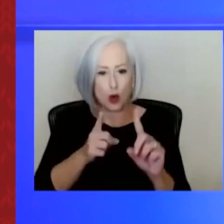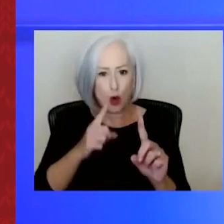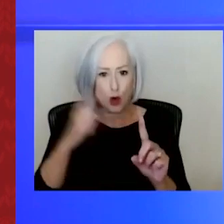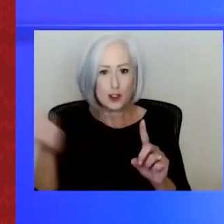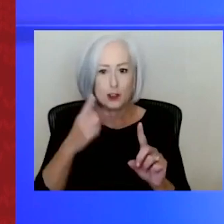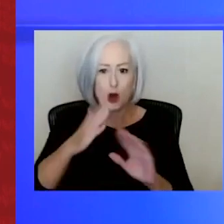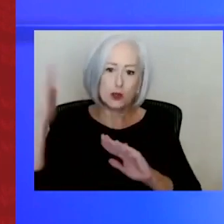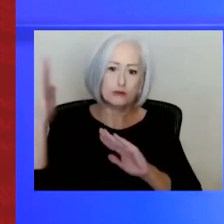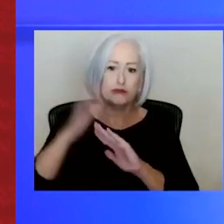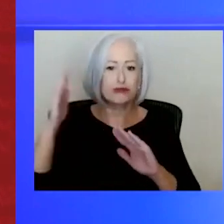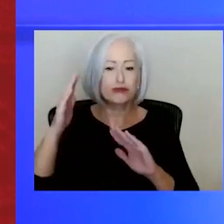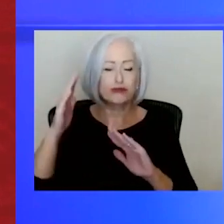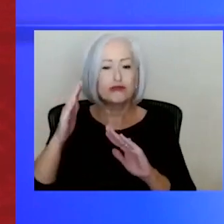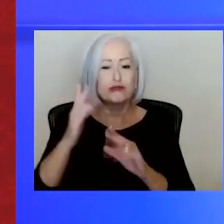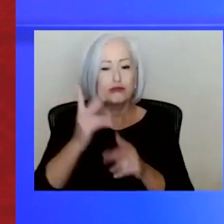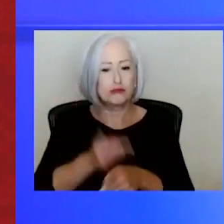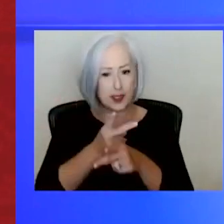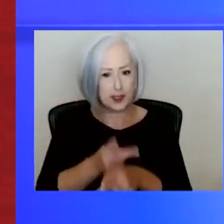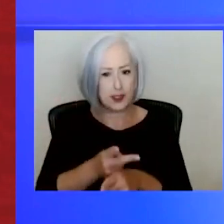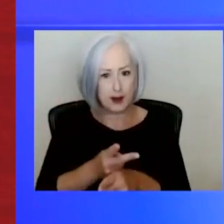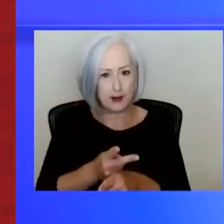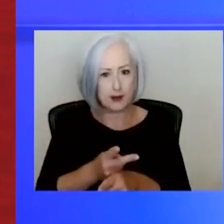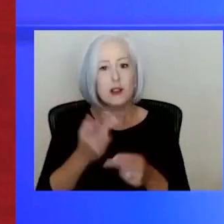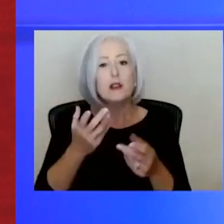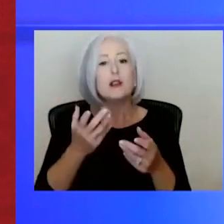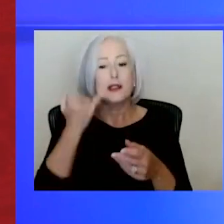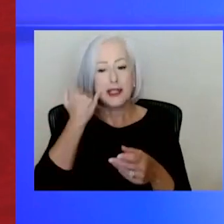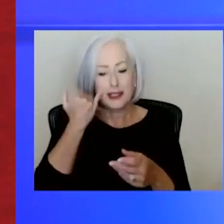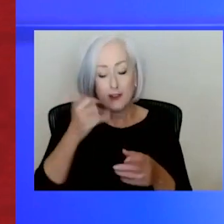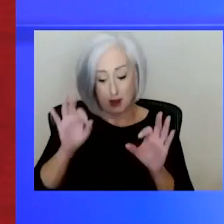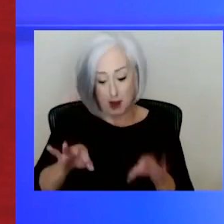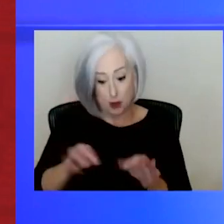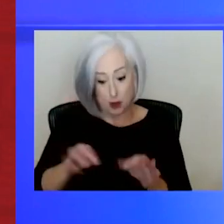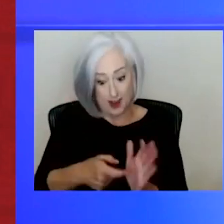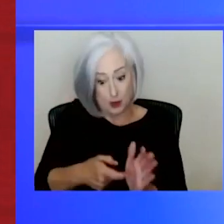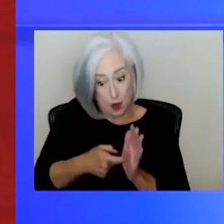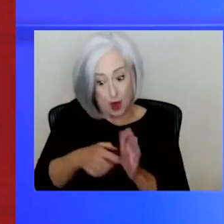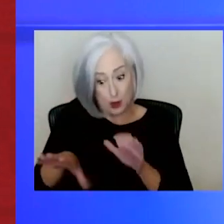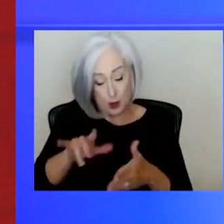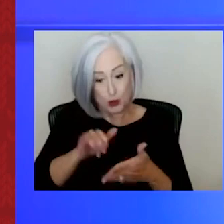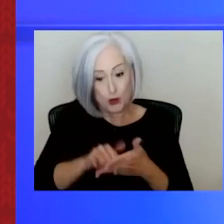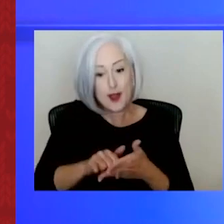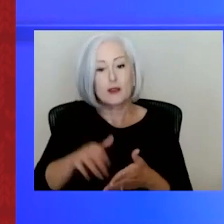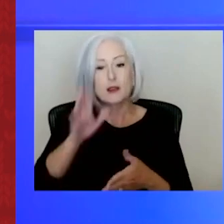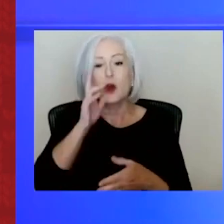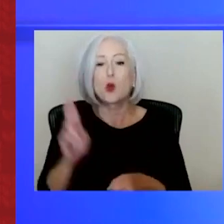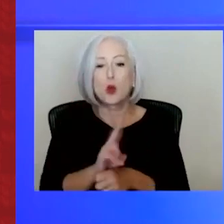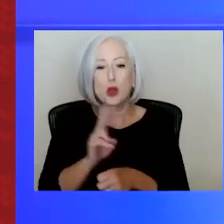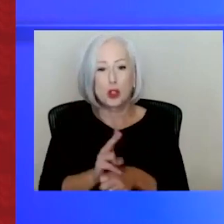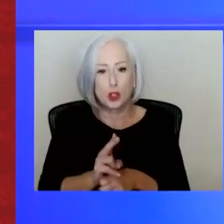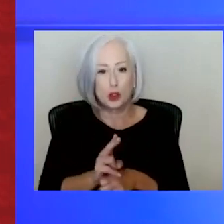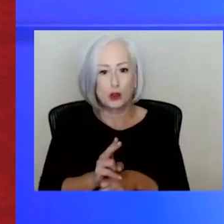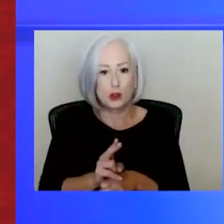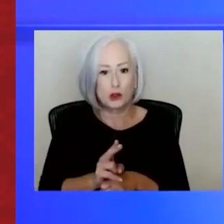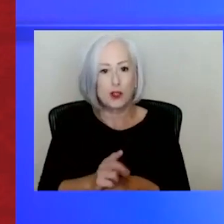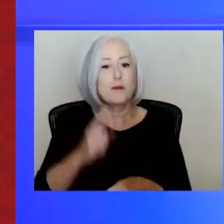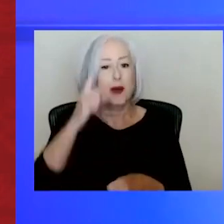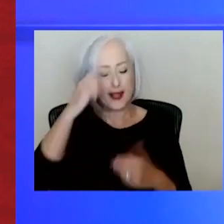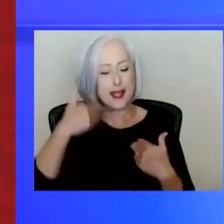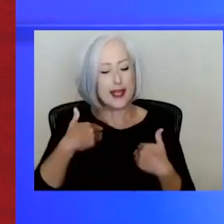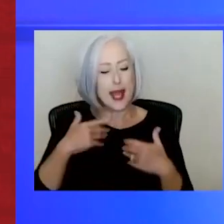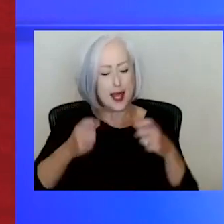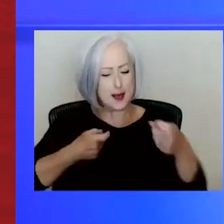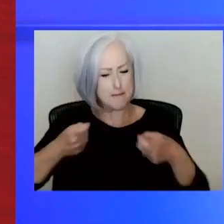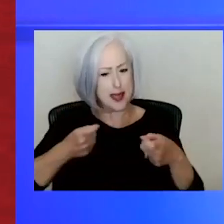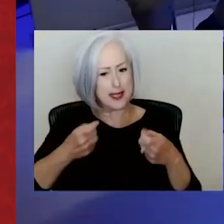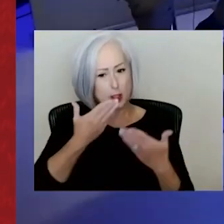therapy appropriately. So I feel like we've been able to manage this pretty effectively with the other tools that we have in our toolbox. So